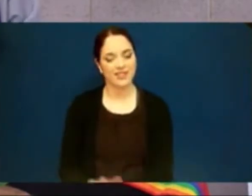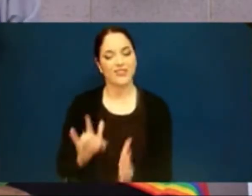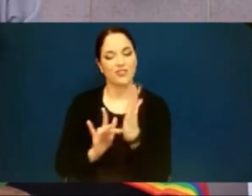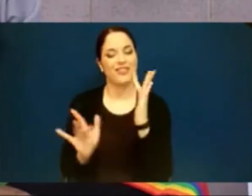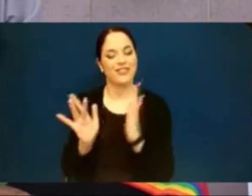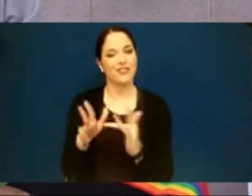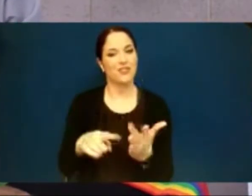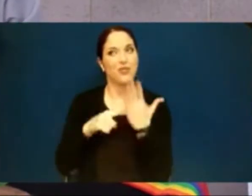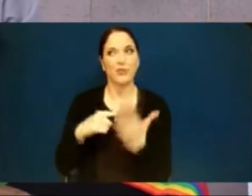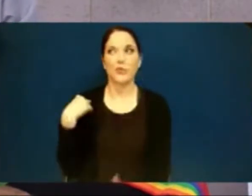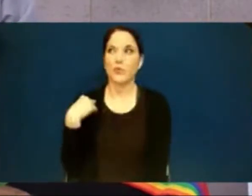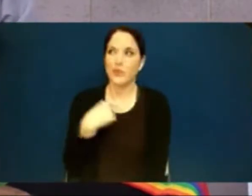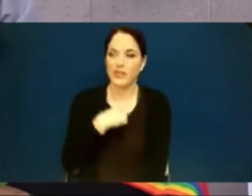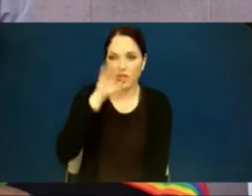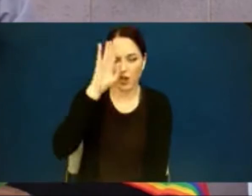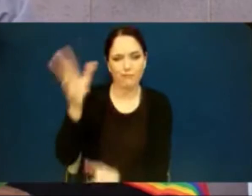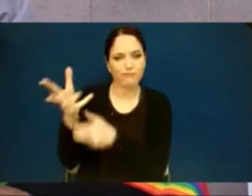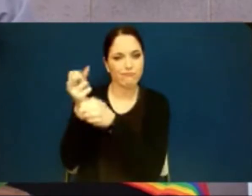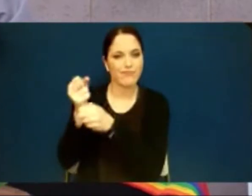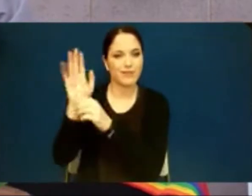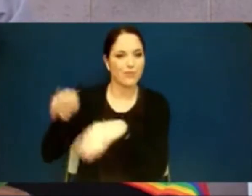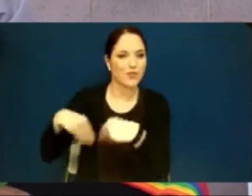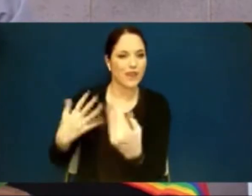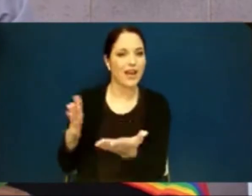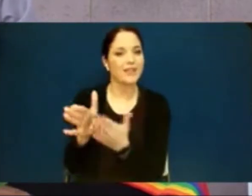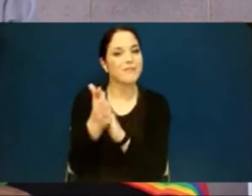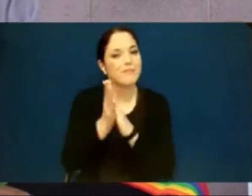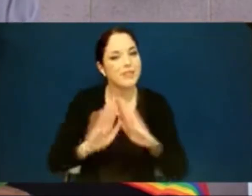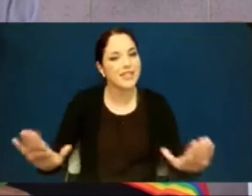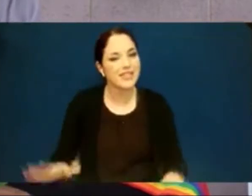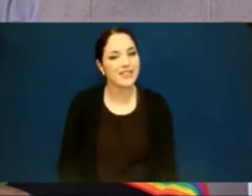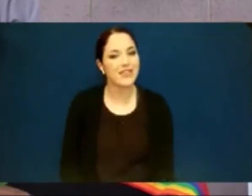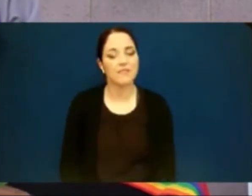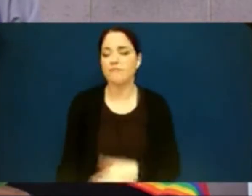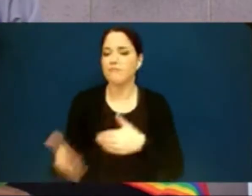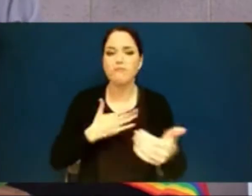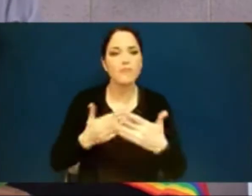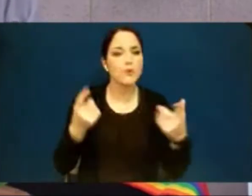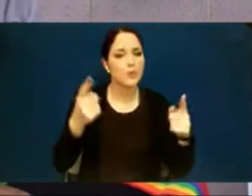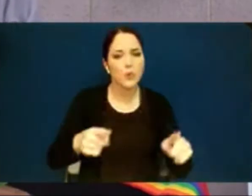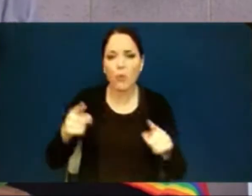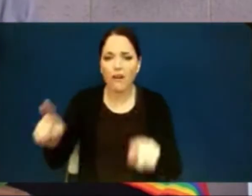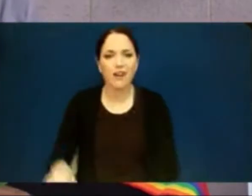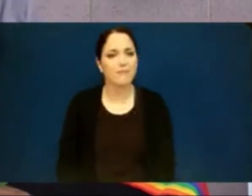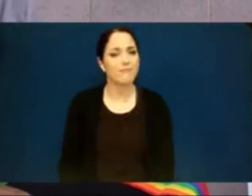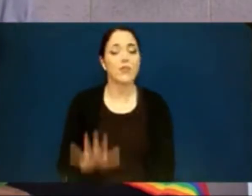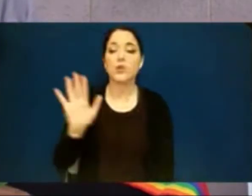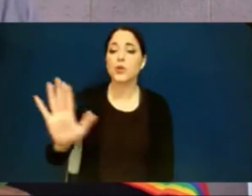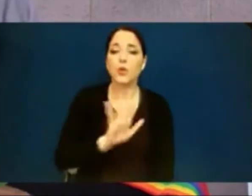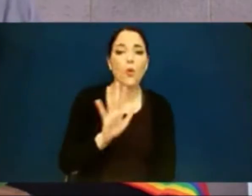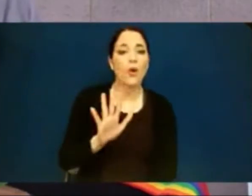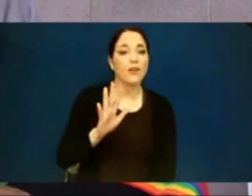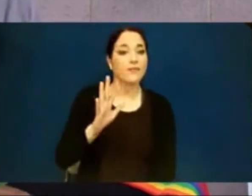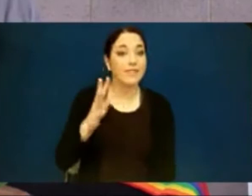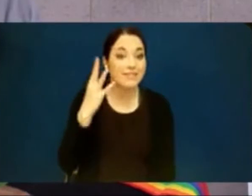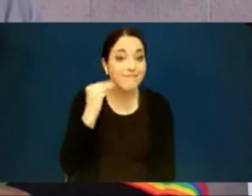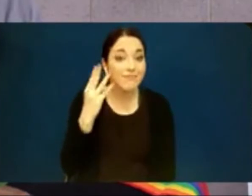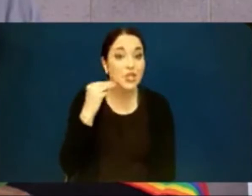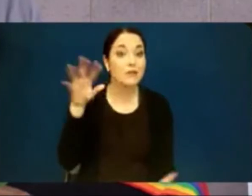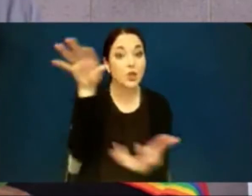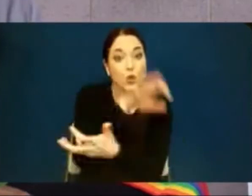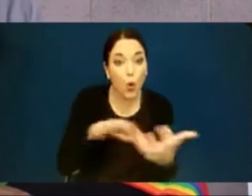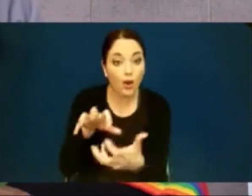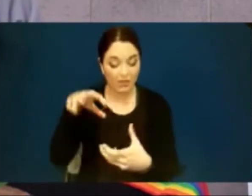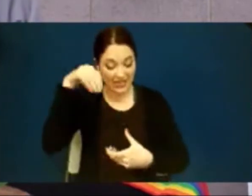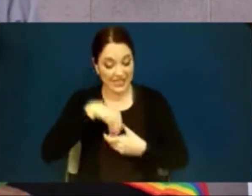Jesus speaks peace through the storms and through the circumstances, through the generations. Jesus speaks